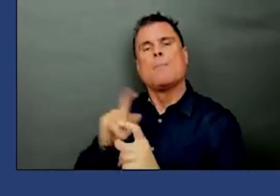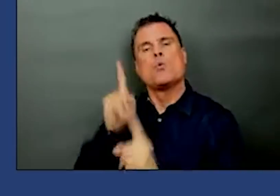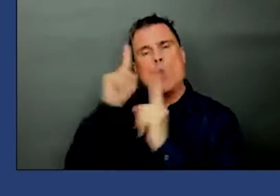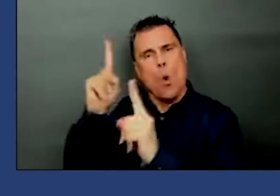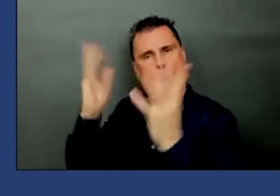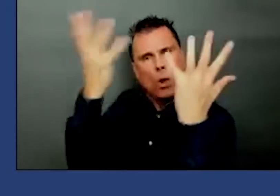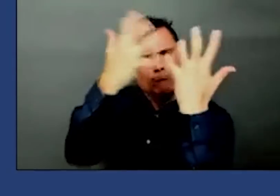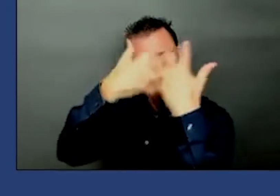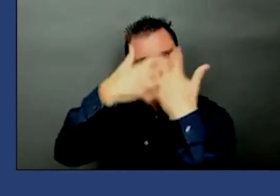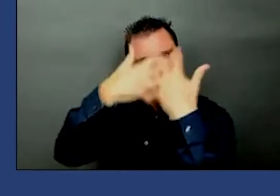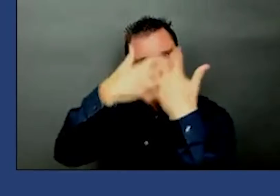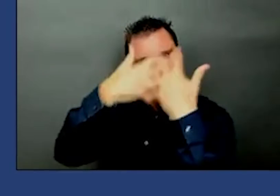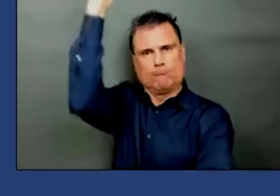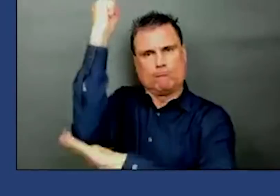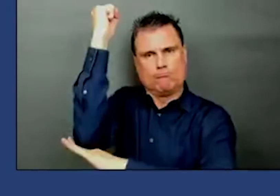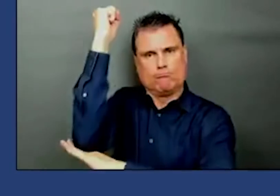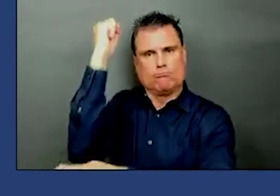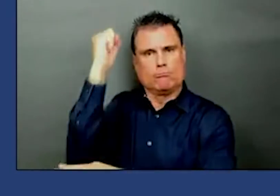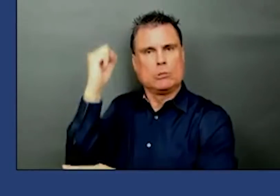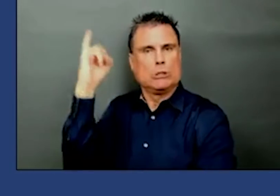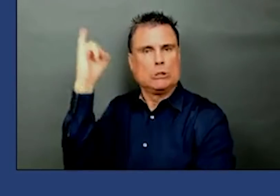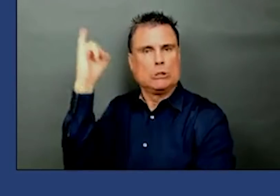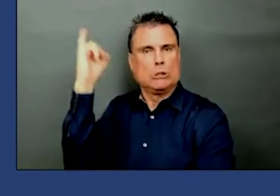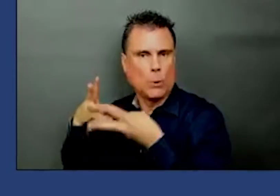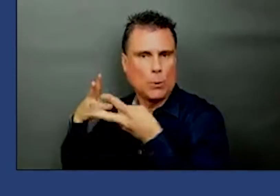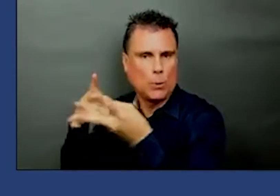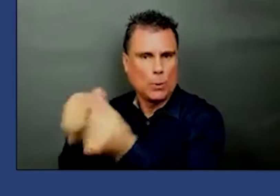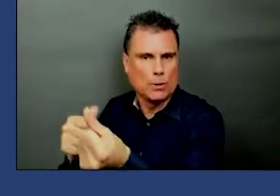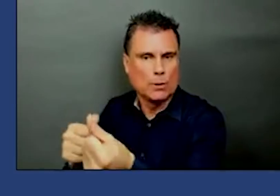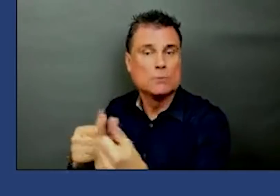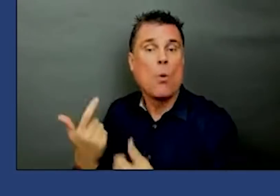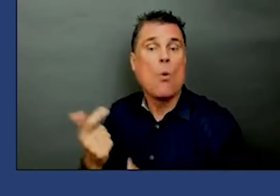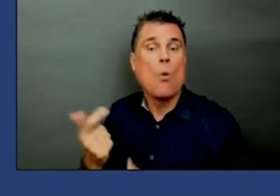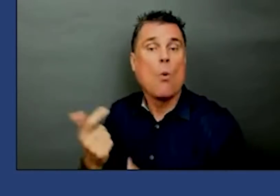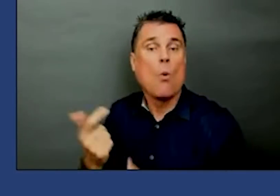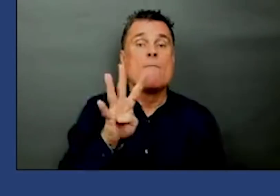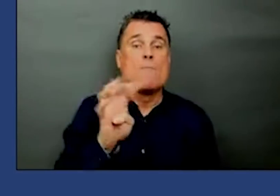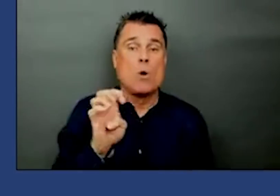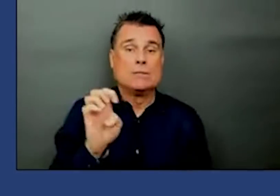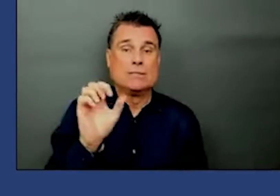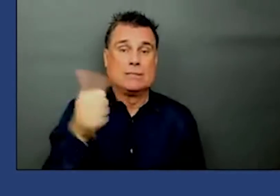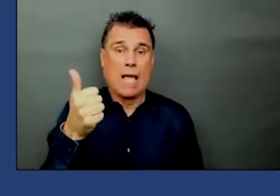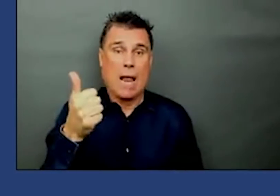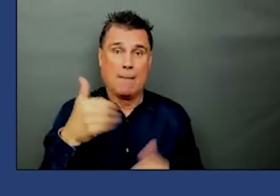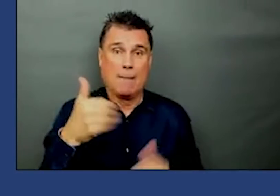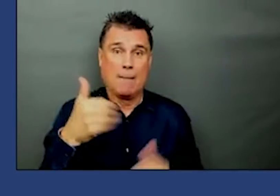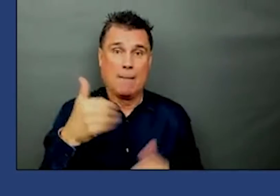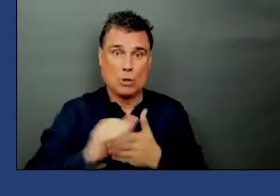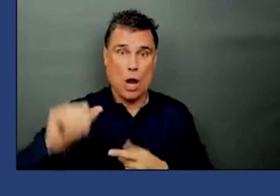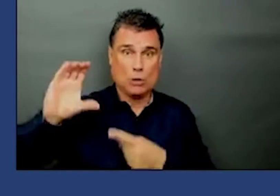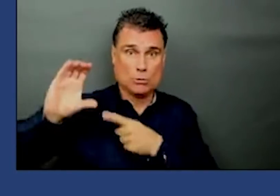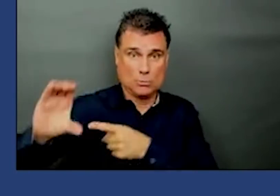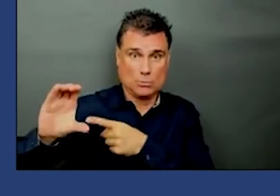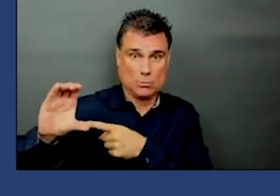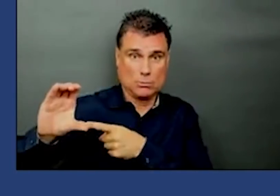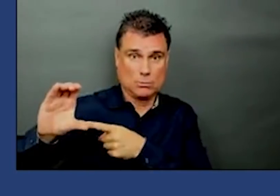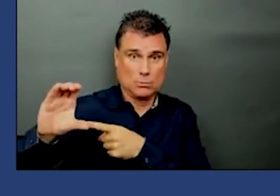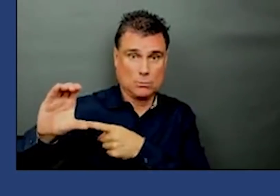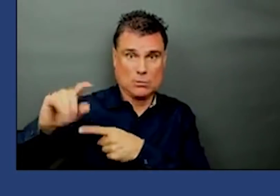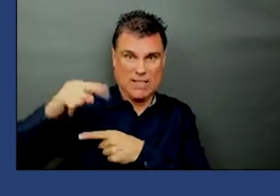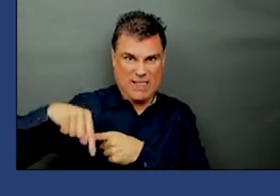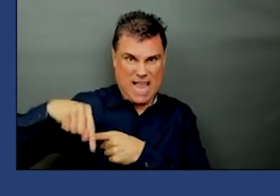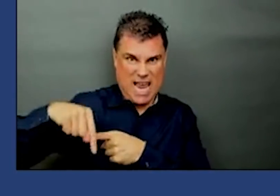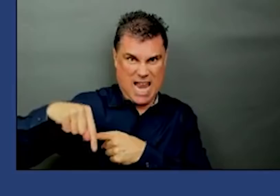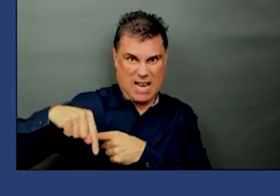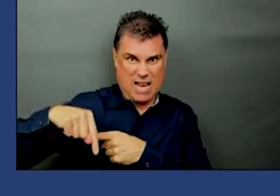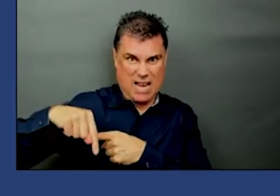$410 million. Obviously, we're going to revise and update that at Q3 when that is made public, but we're now in a position where we feel more